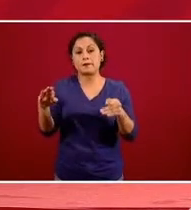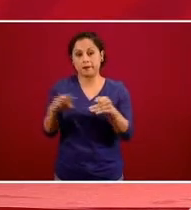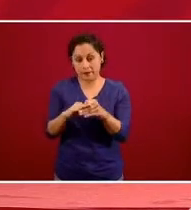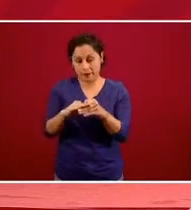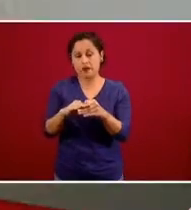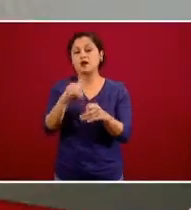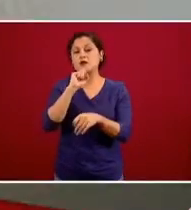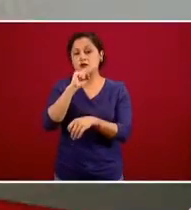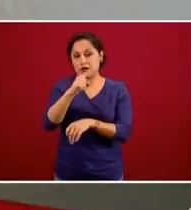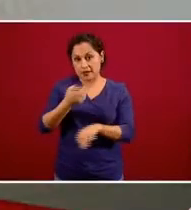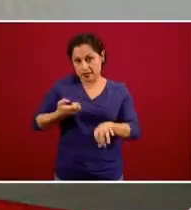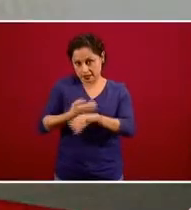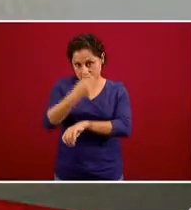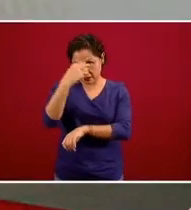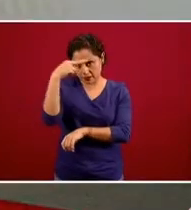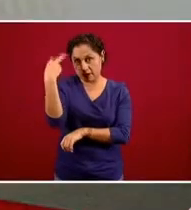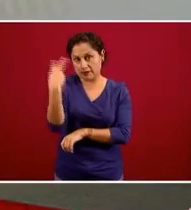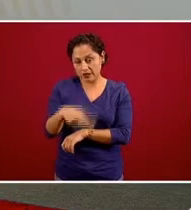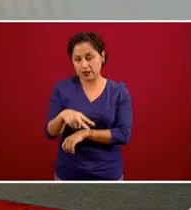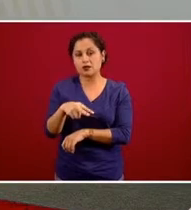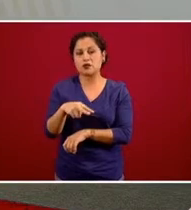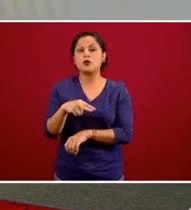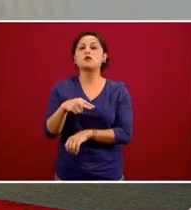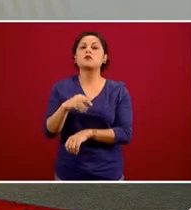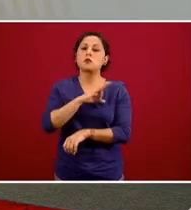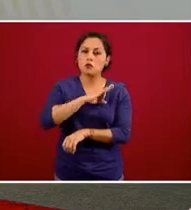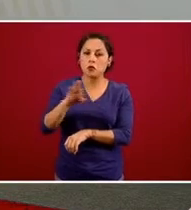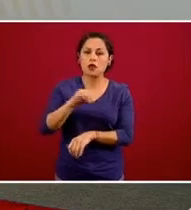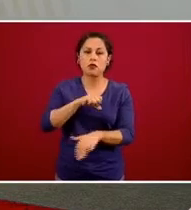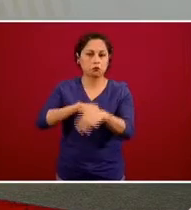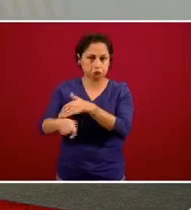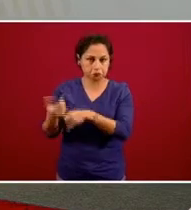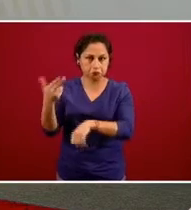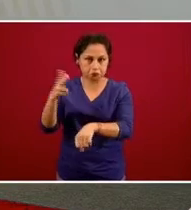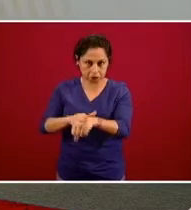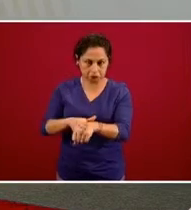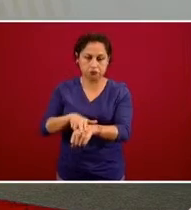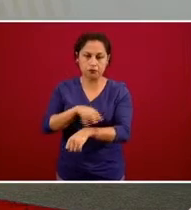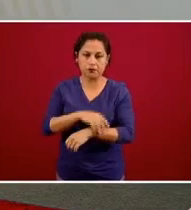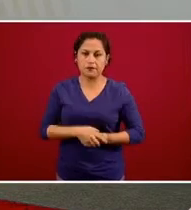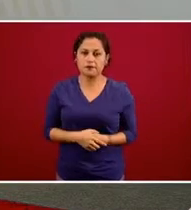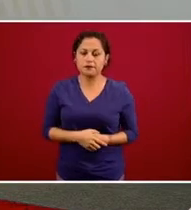hospital of Ixtapaluca that has a strategic position.